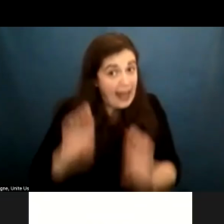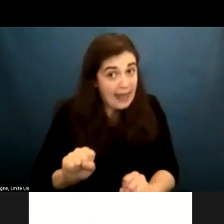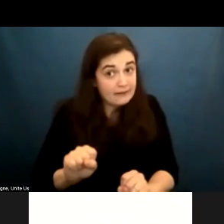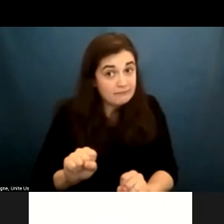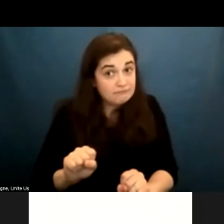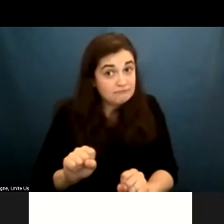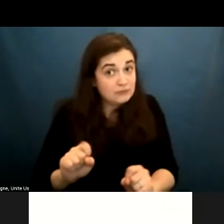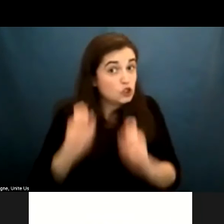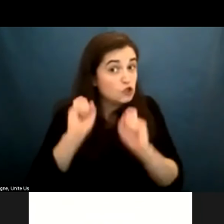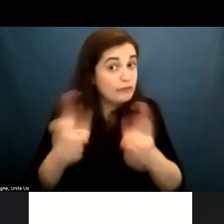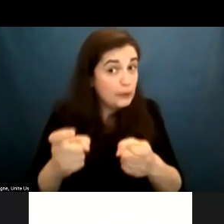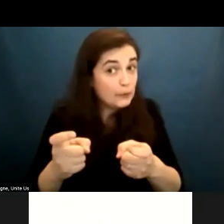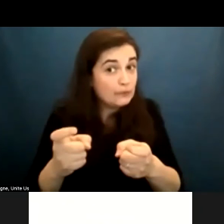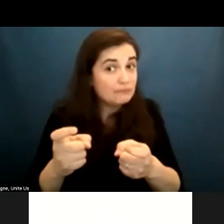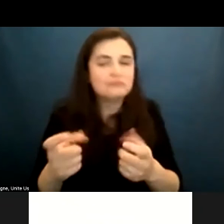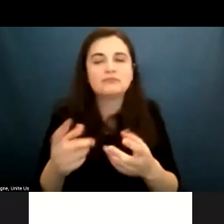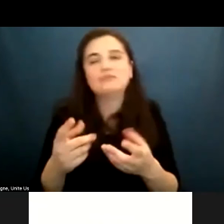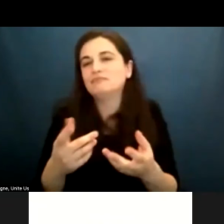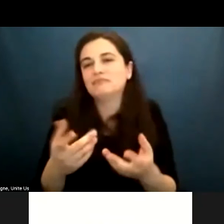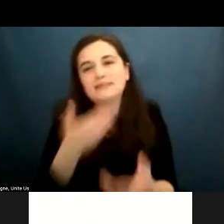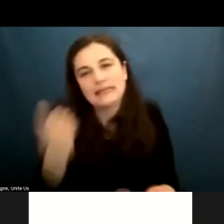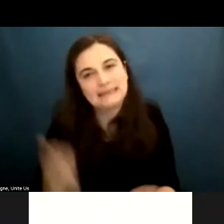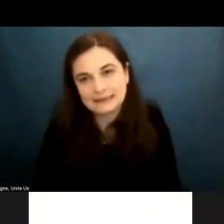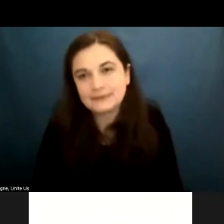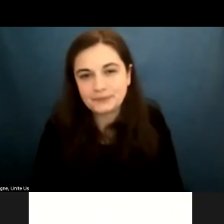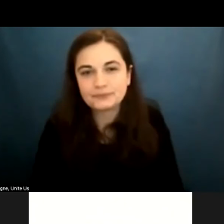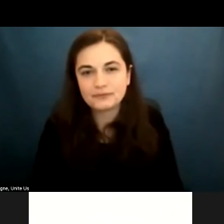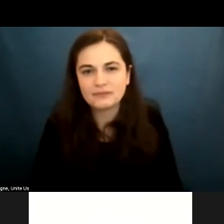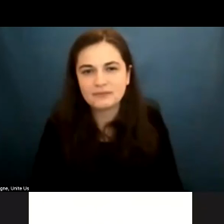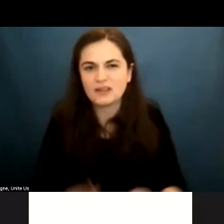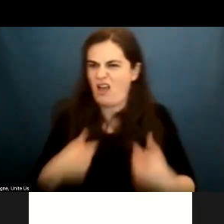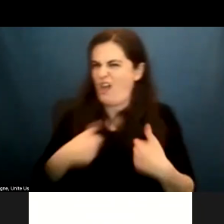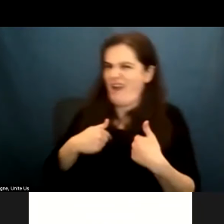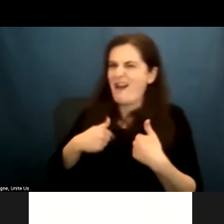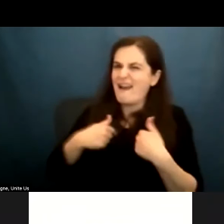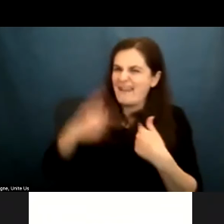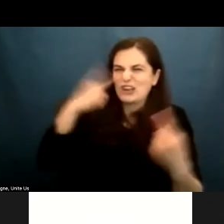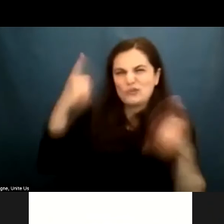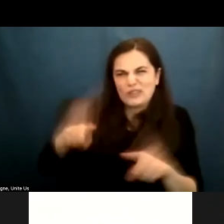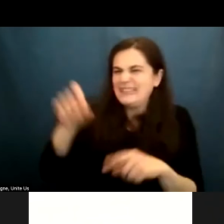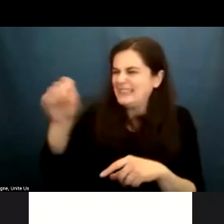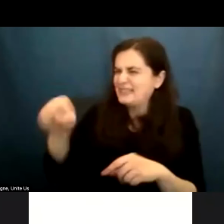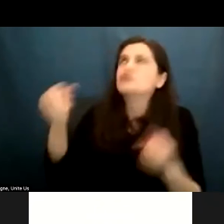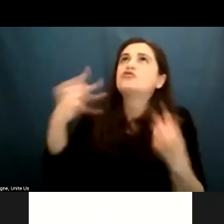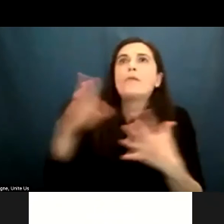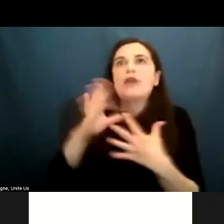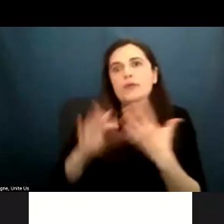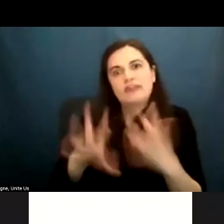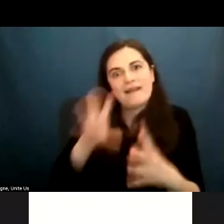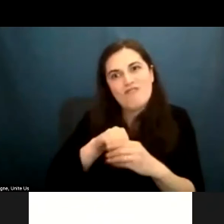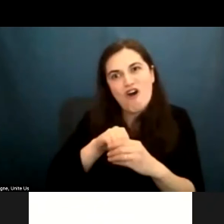from you, right? Absolutely. Absolutely. Yeah. And there are so many different ways to get involved. In fact, one of the things